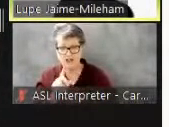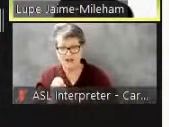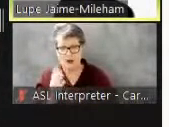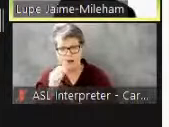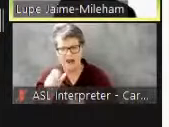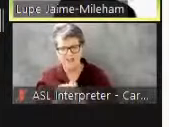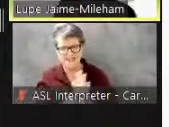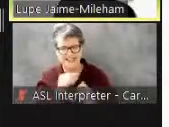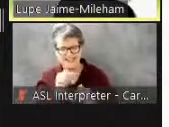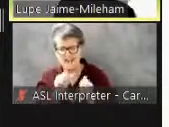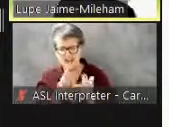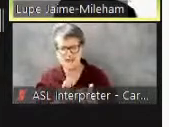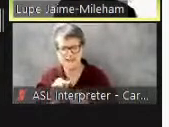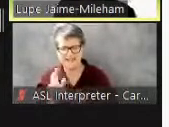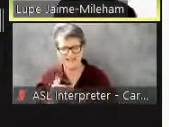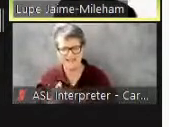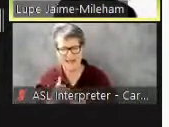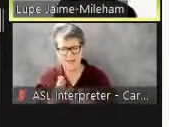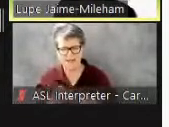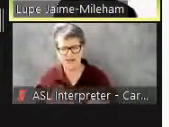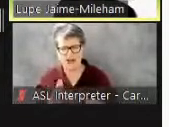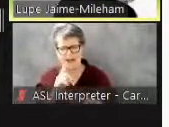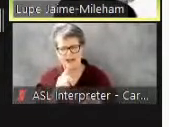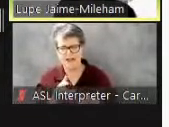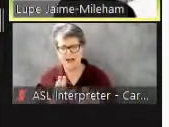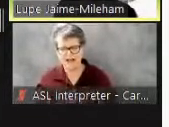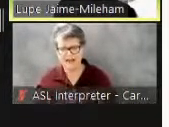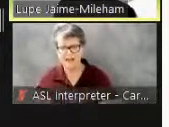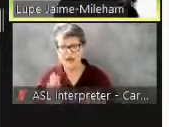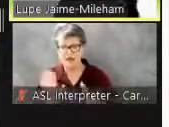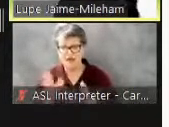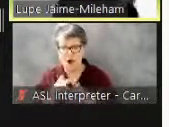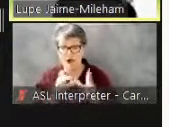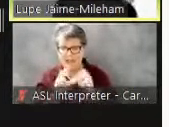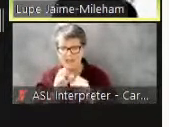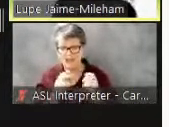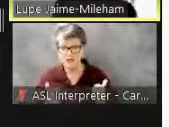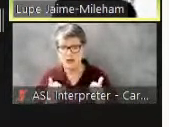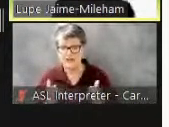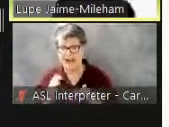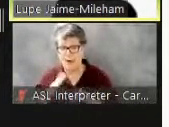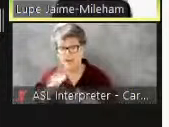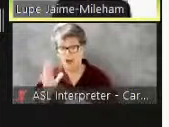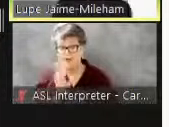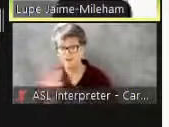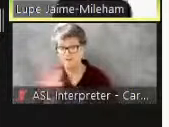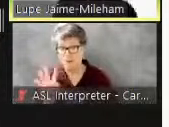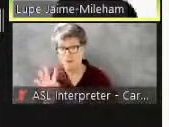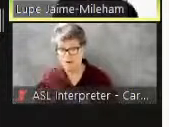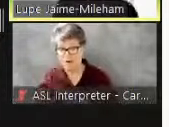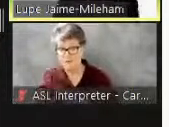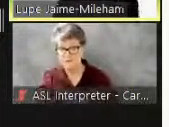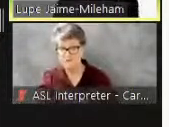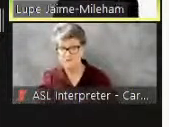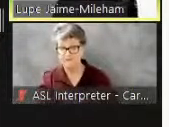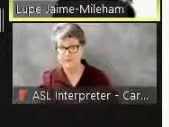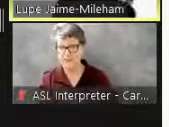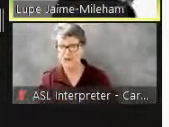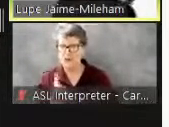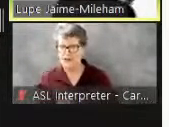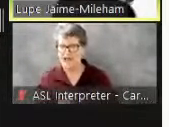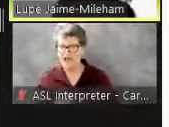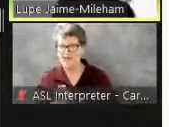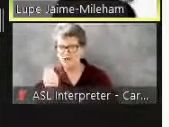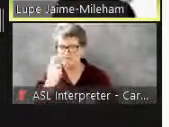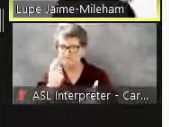addressing this gap in childcare for kids for all ages right now beyond 4-year-olds? I think we have to acknowledge that